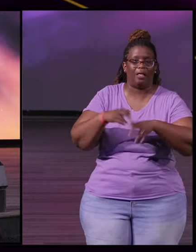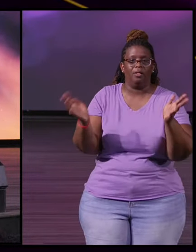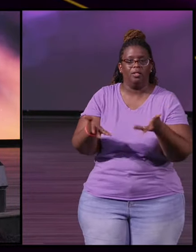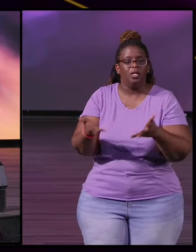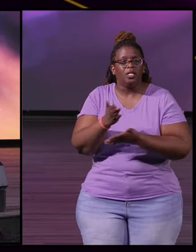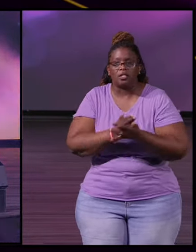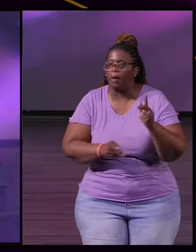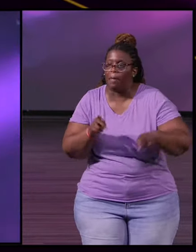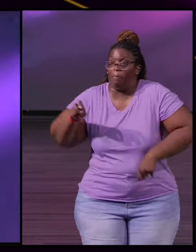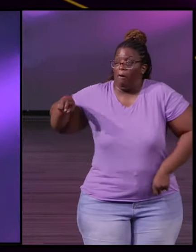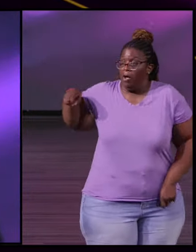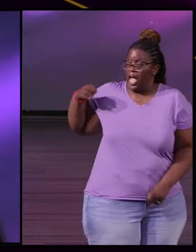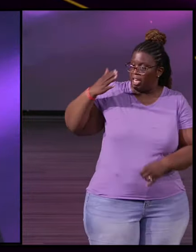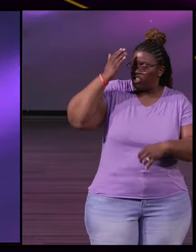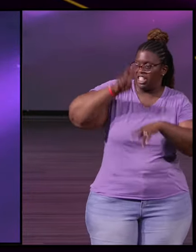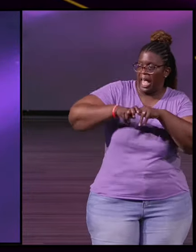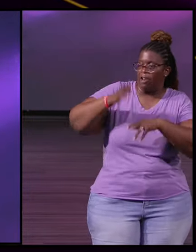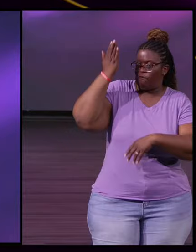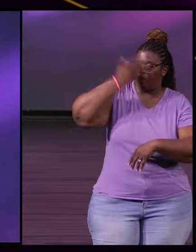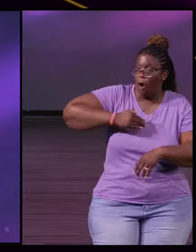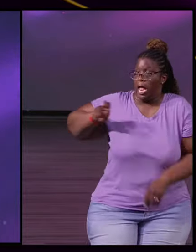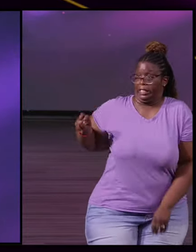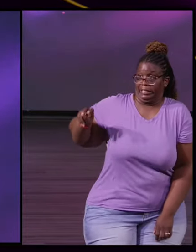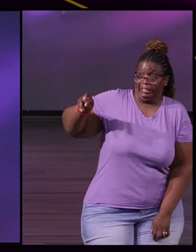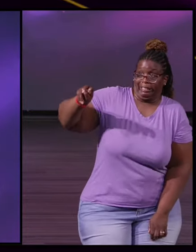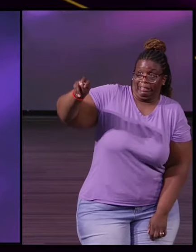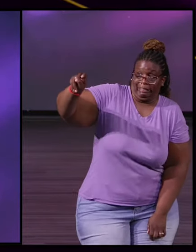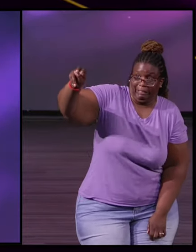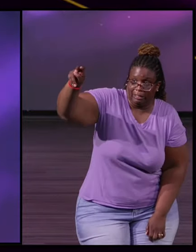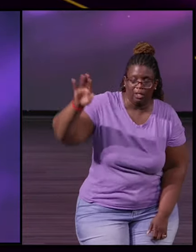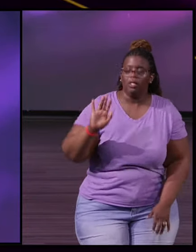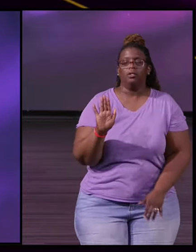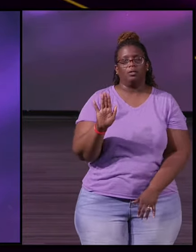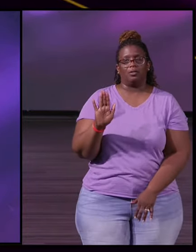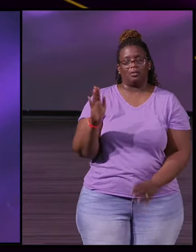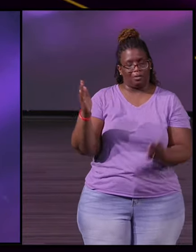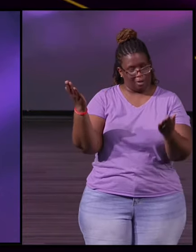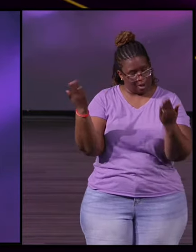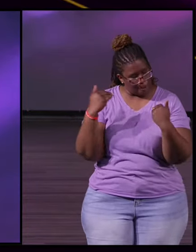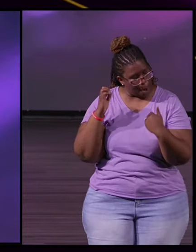up to the stadium seats. I know that's right, connected with the family.